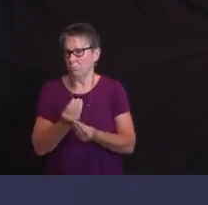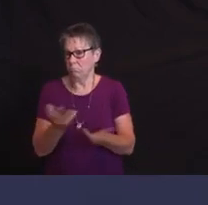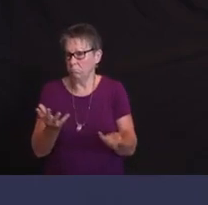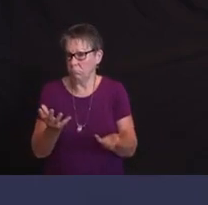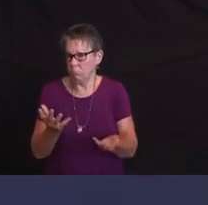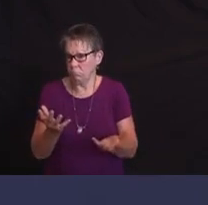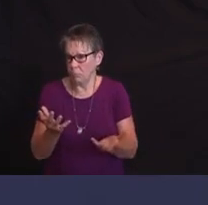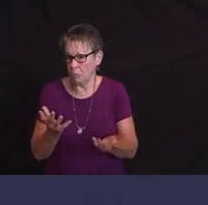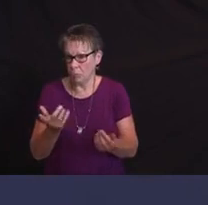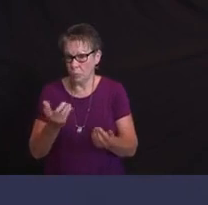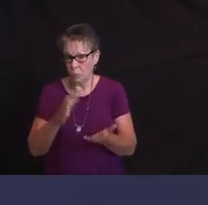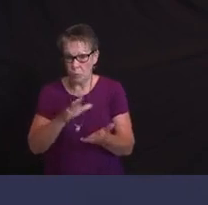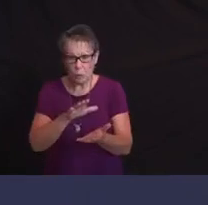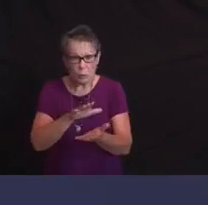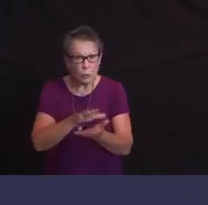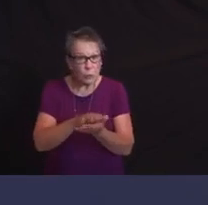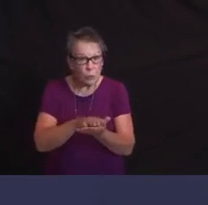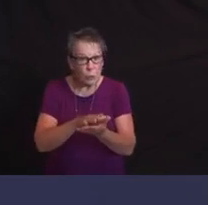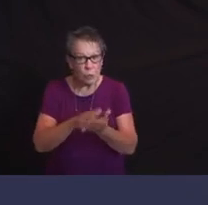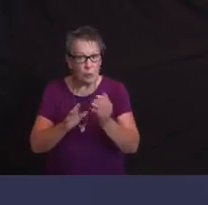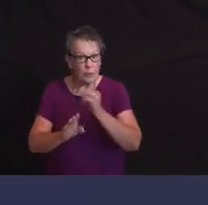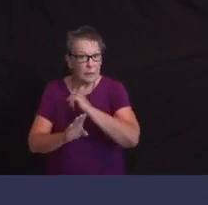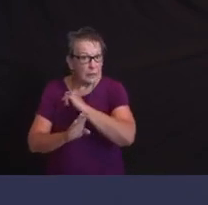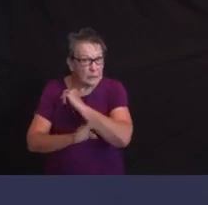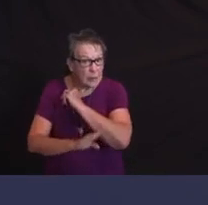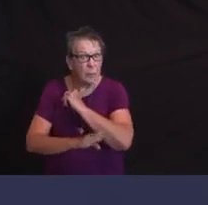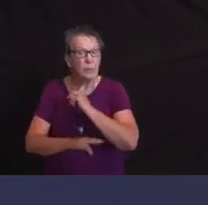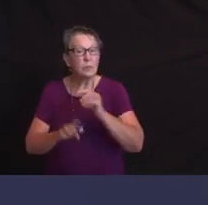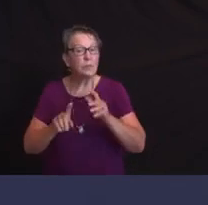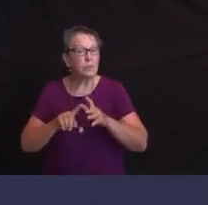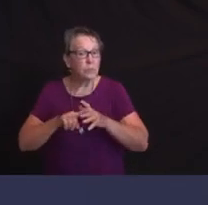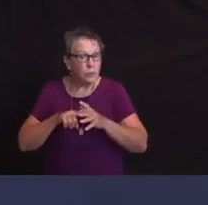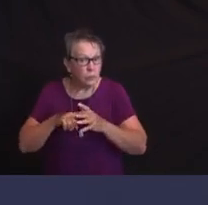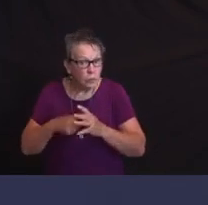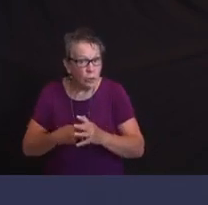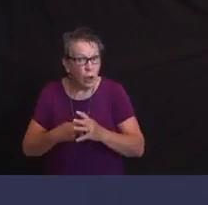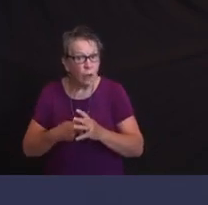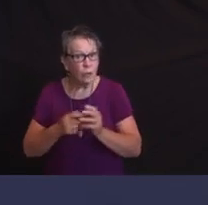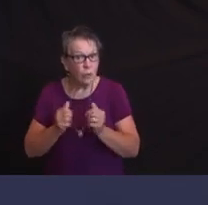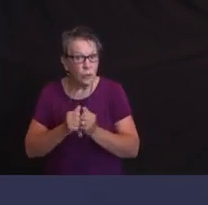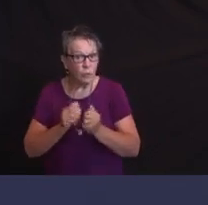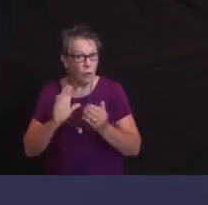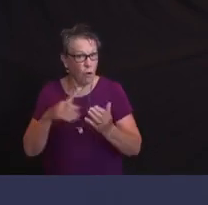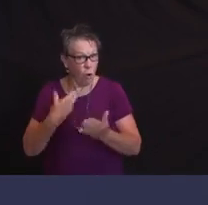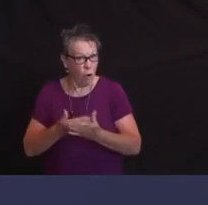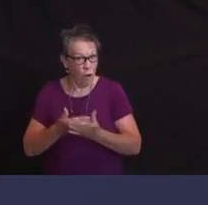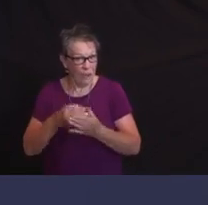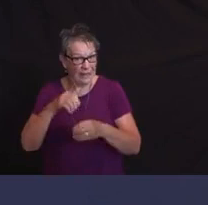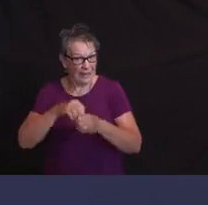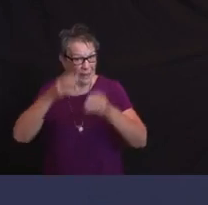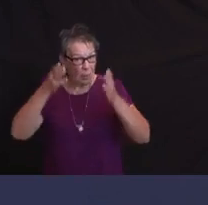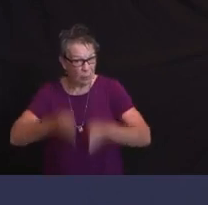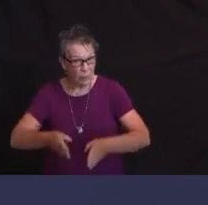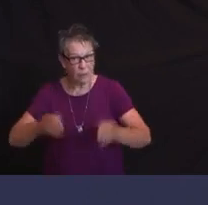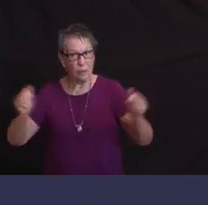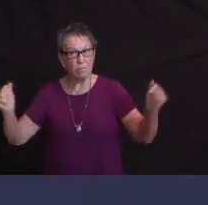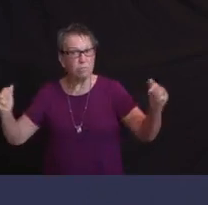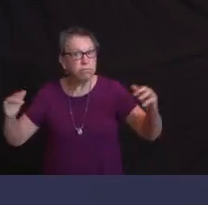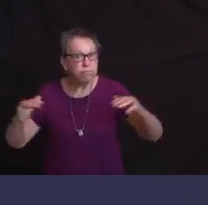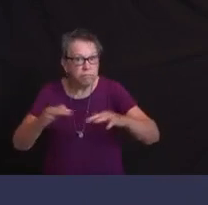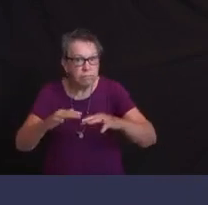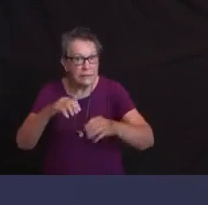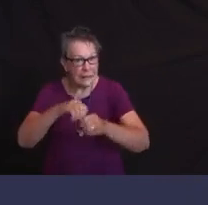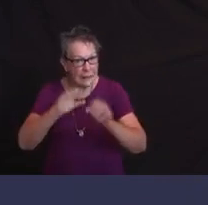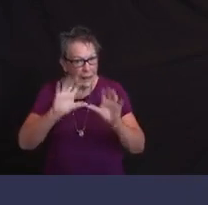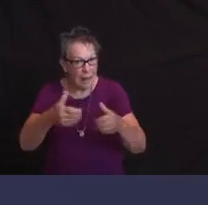begin, with all students, educators, and staff and visitors required to wear masks while in their school buildings. We